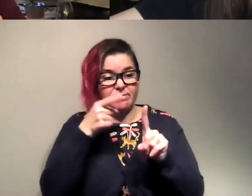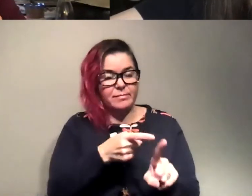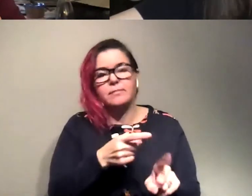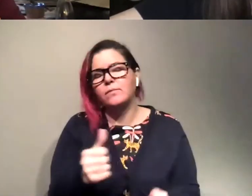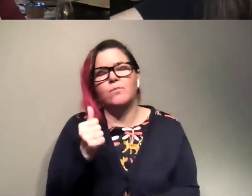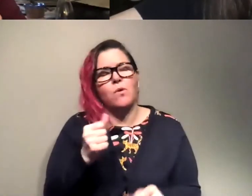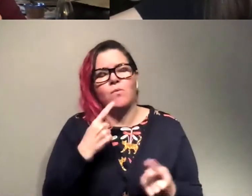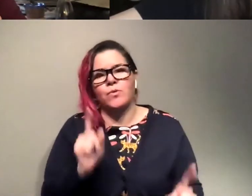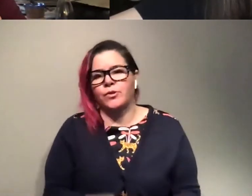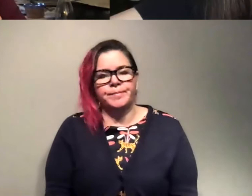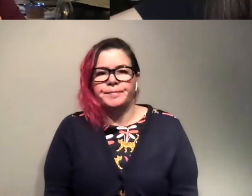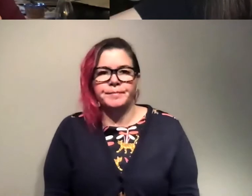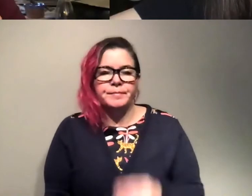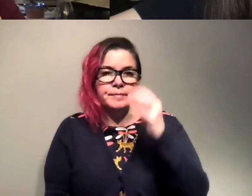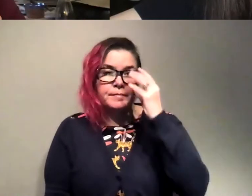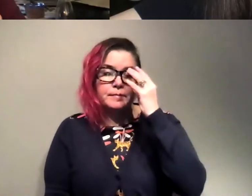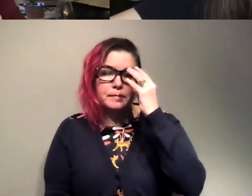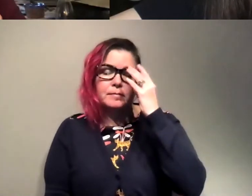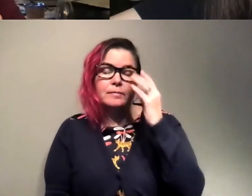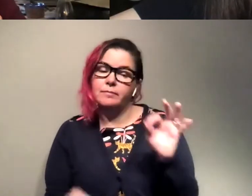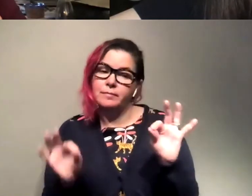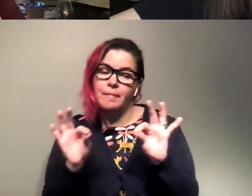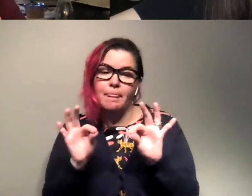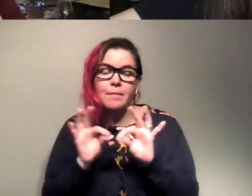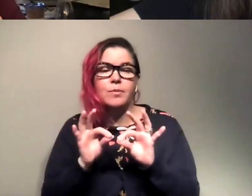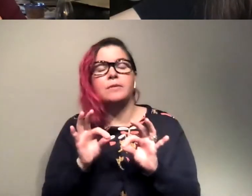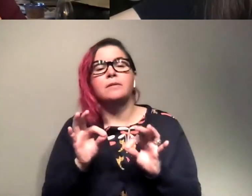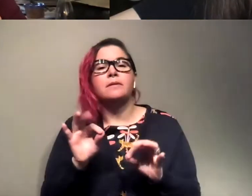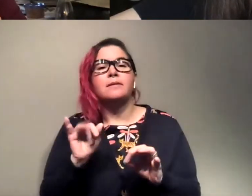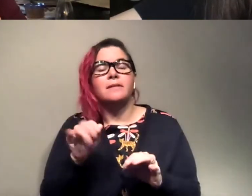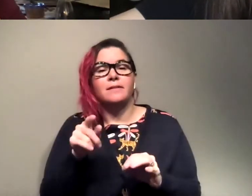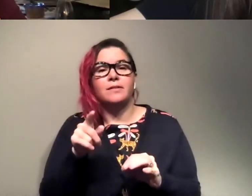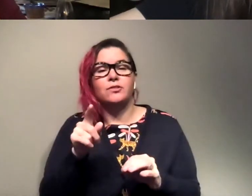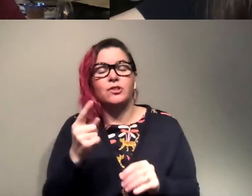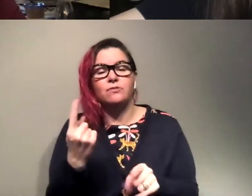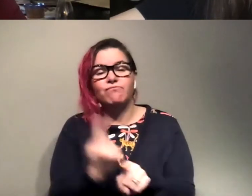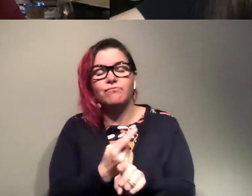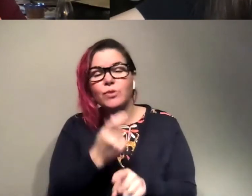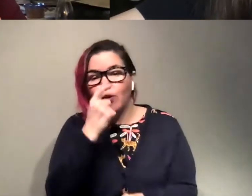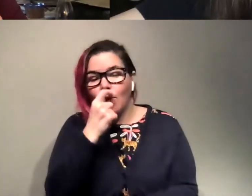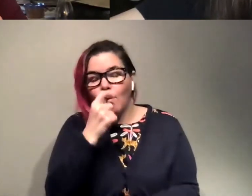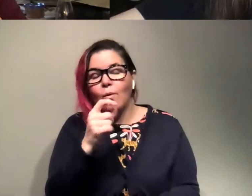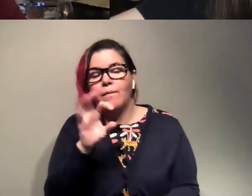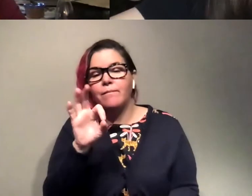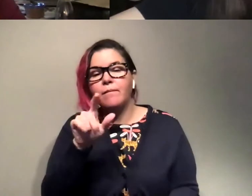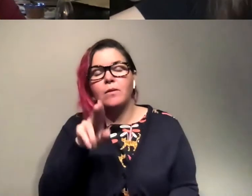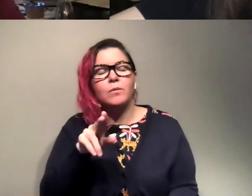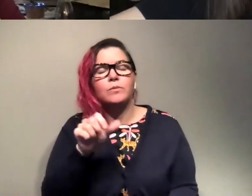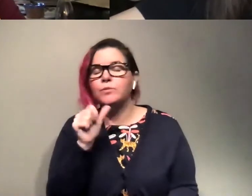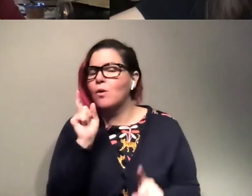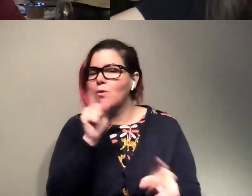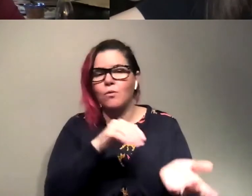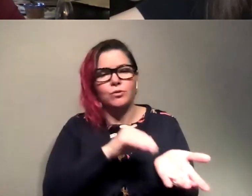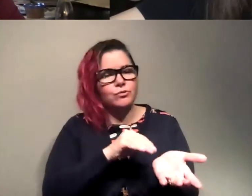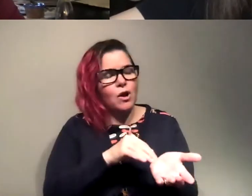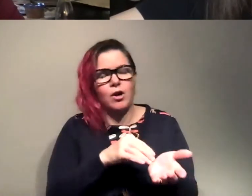work. And so that's why it's really important that if you are just having a common cold or you have the flu, that you don't go to your doctor and try to